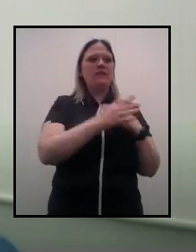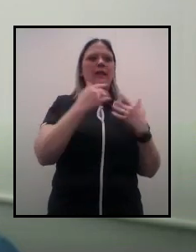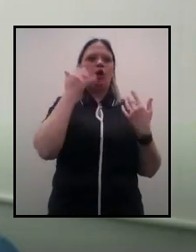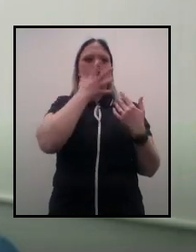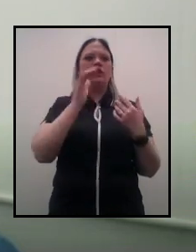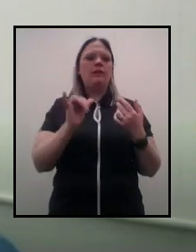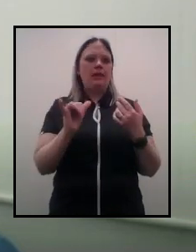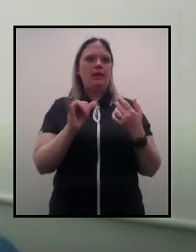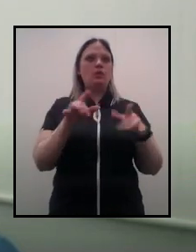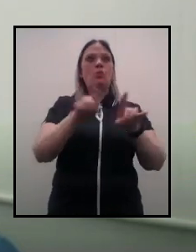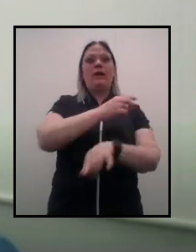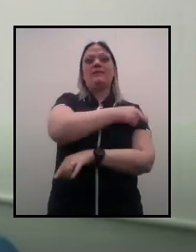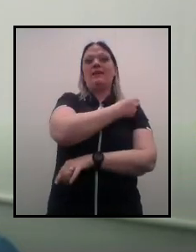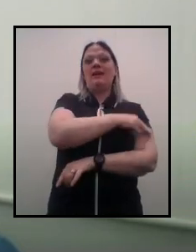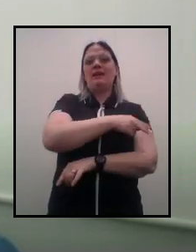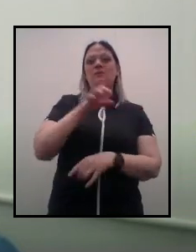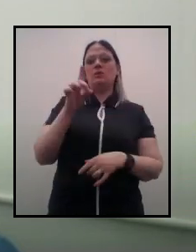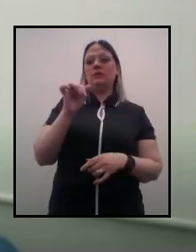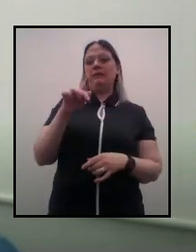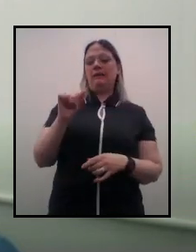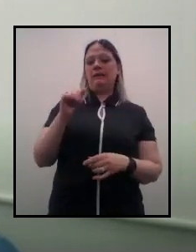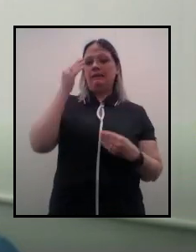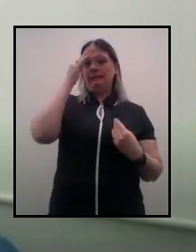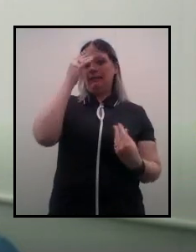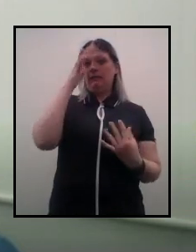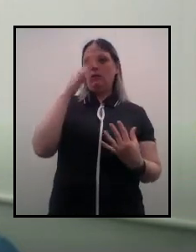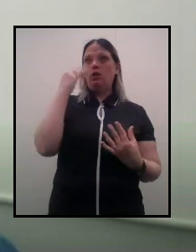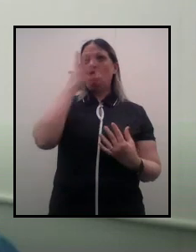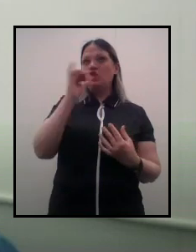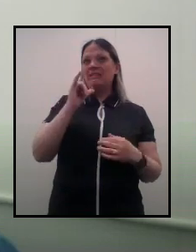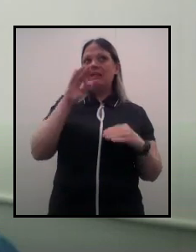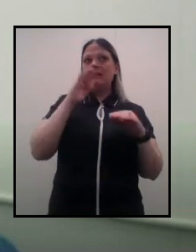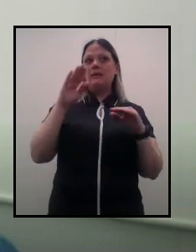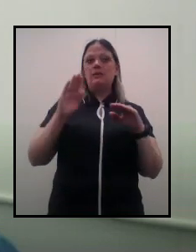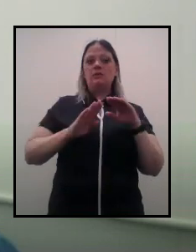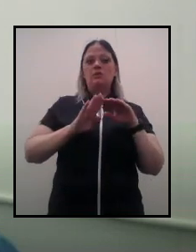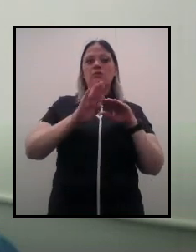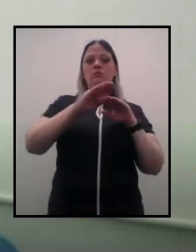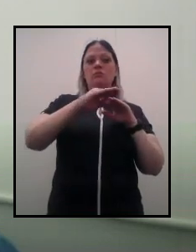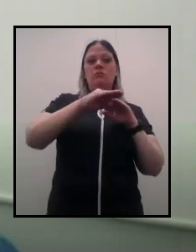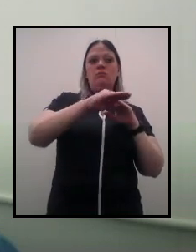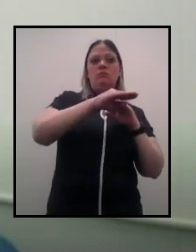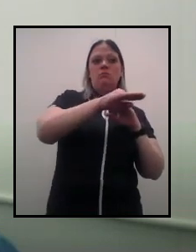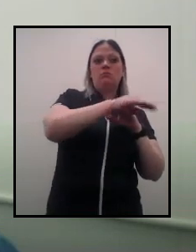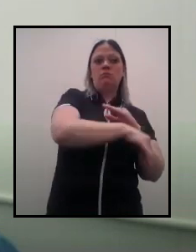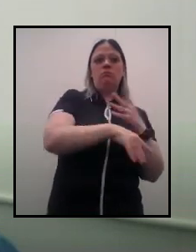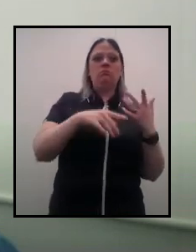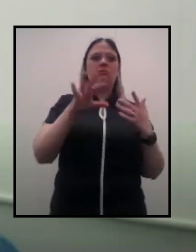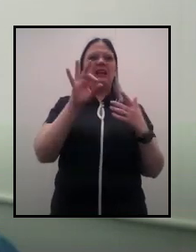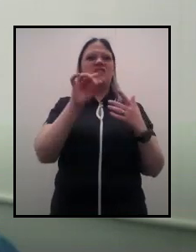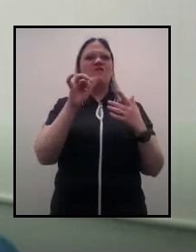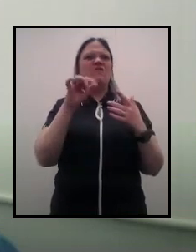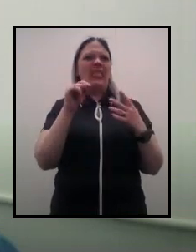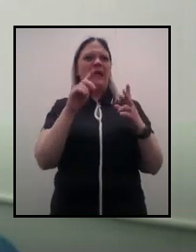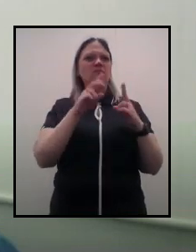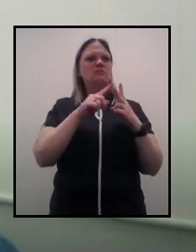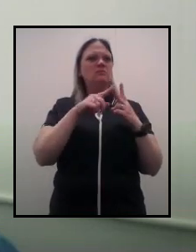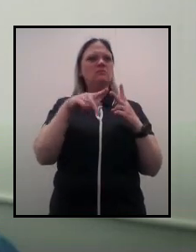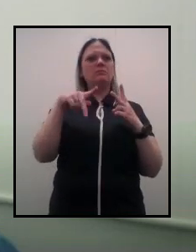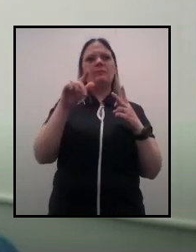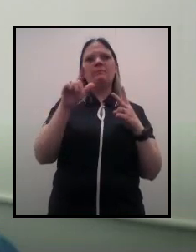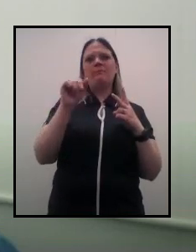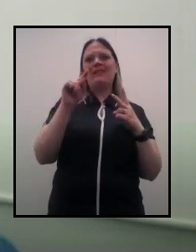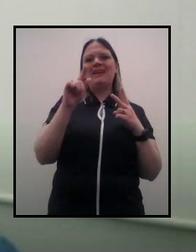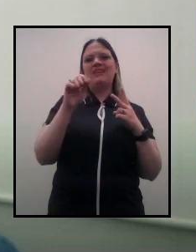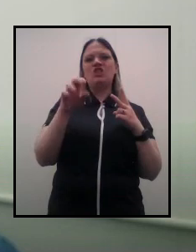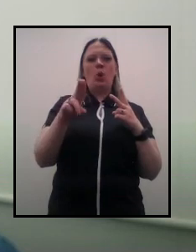as our hospital data looks like it's flattening out and reaching a plateau, I imagine that will